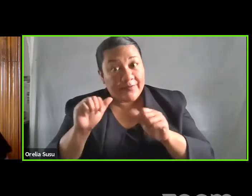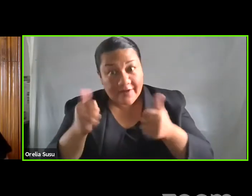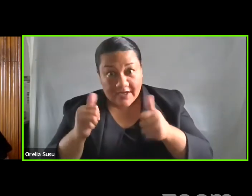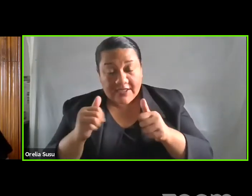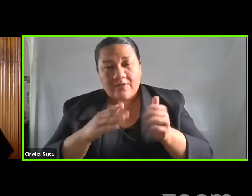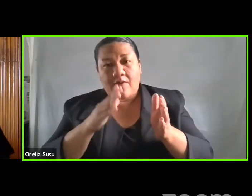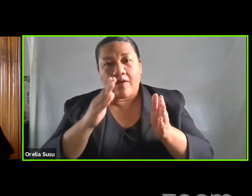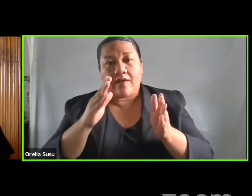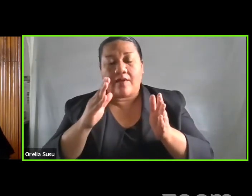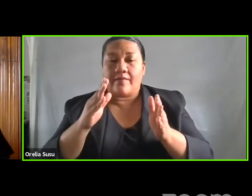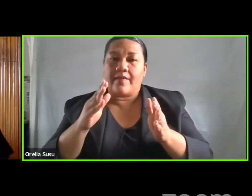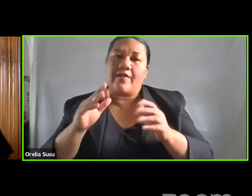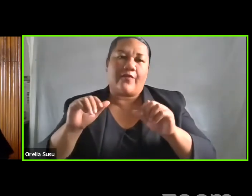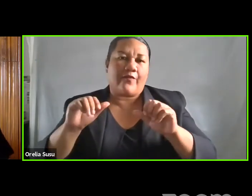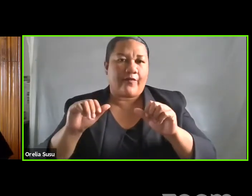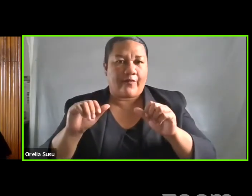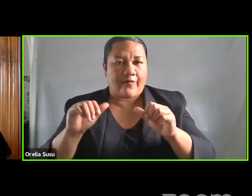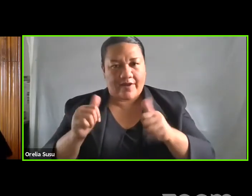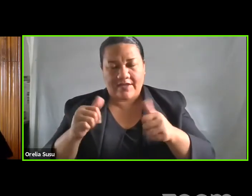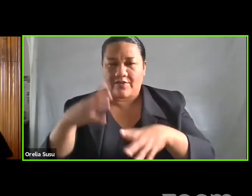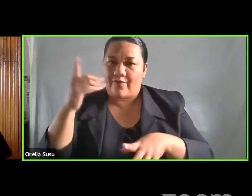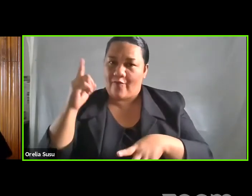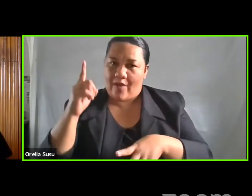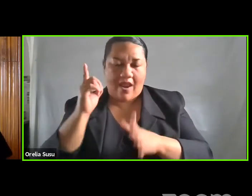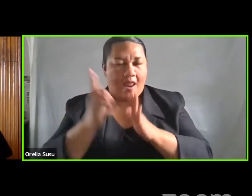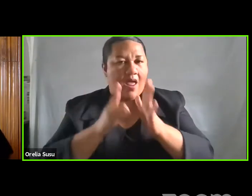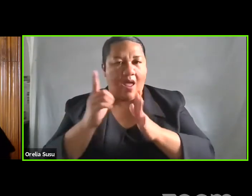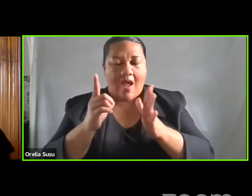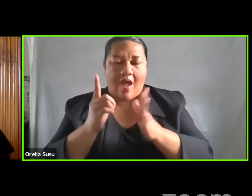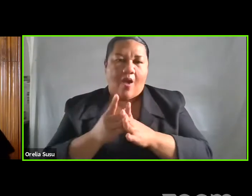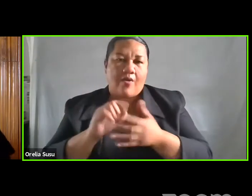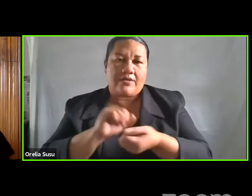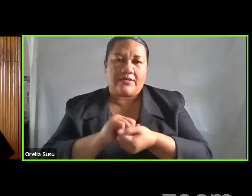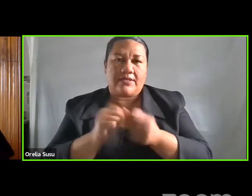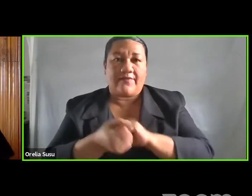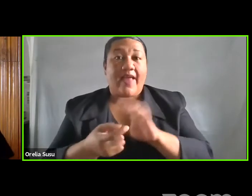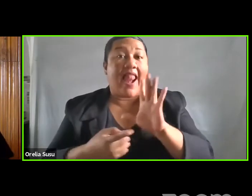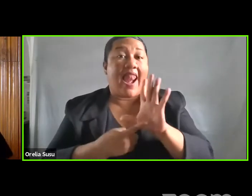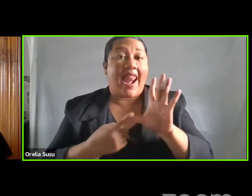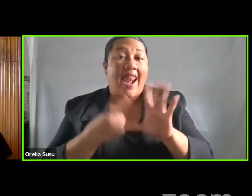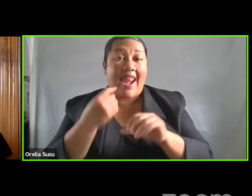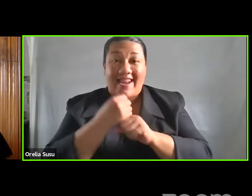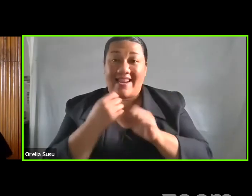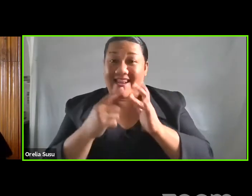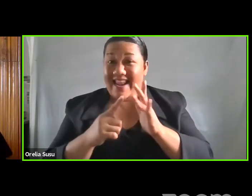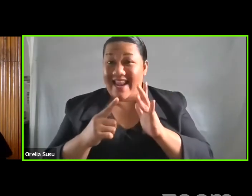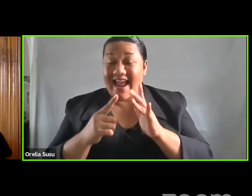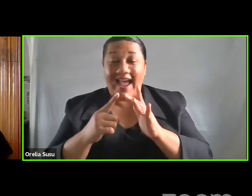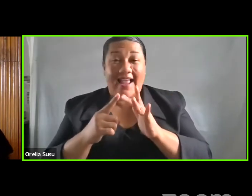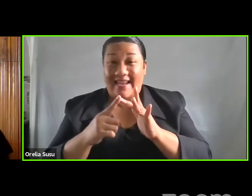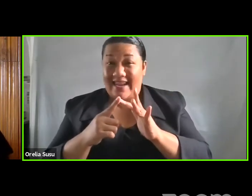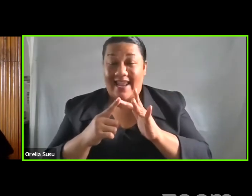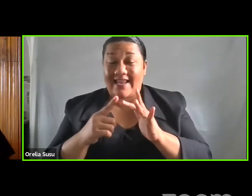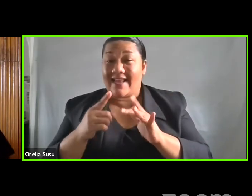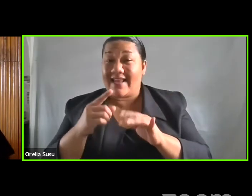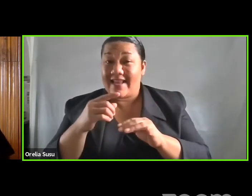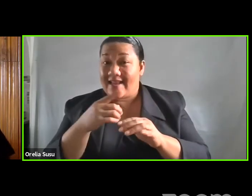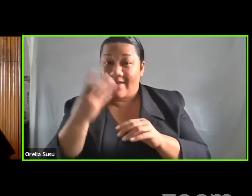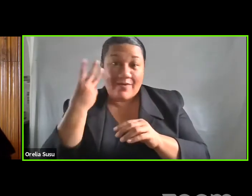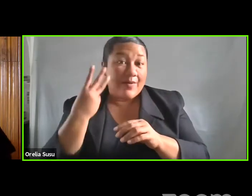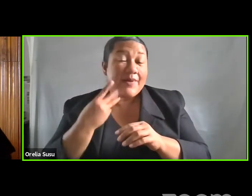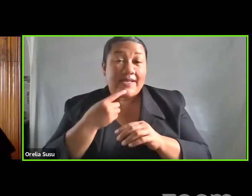of our one hour session. So as Lange has stated, we hope that you will really feel you'll go away